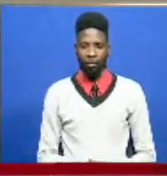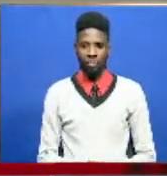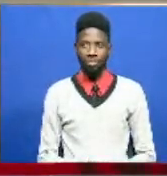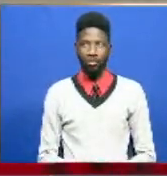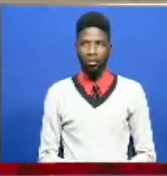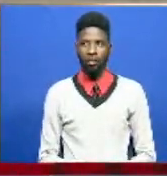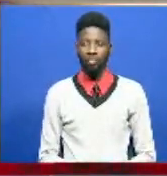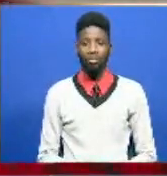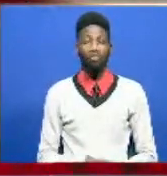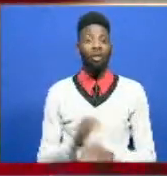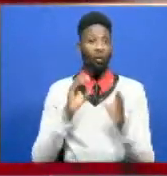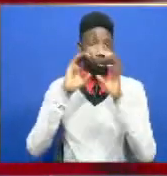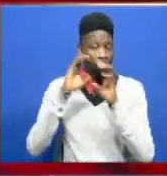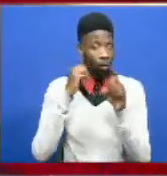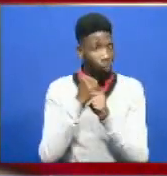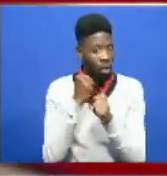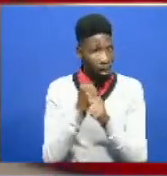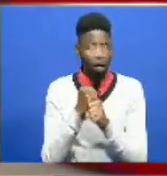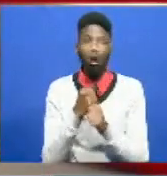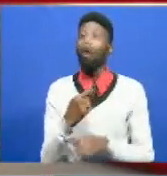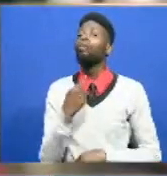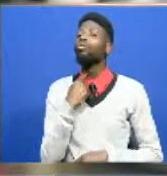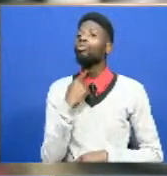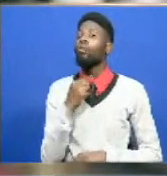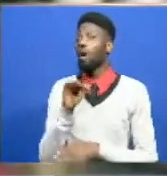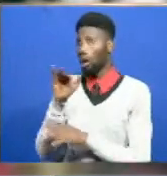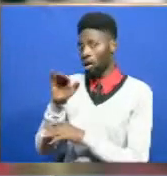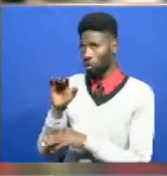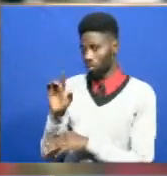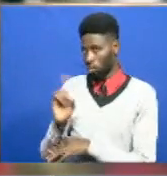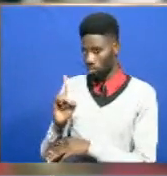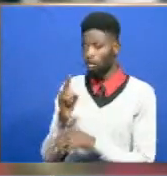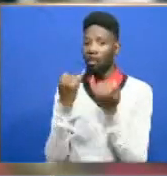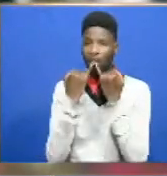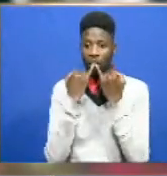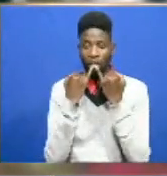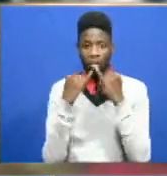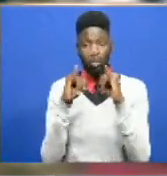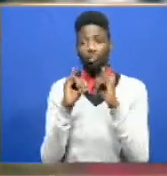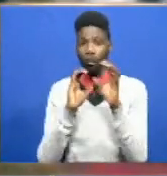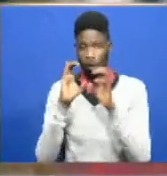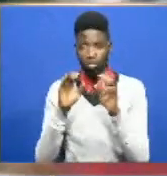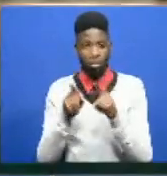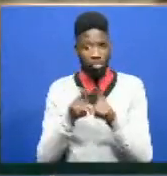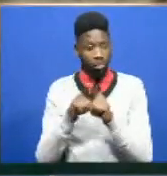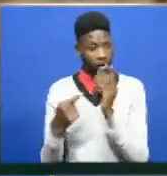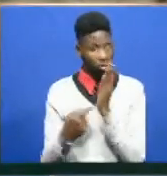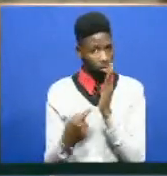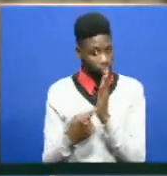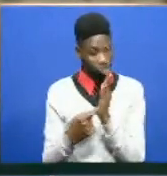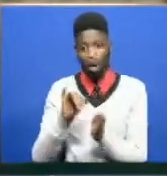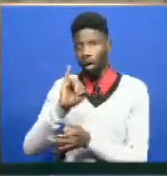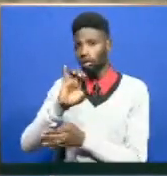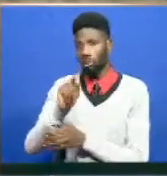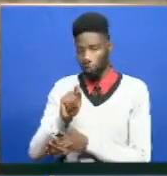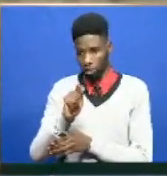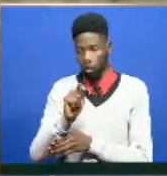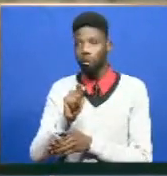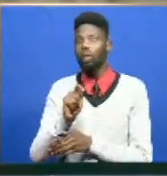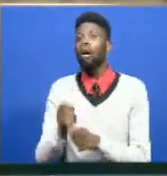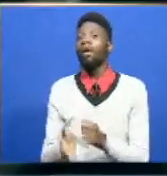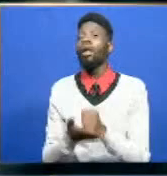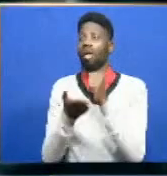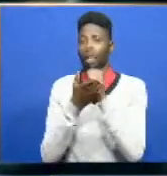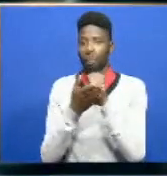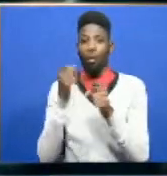The Communication Workers Union is now appealing to the Ministry of Information, Communication and Technology to step and help employees of the